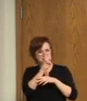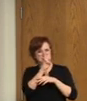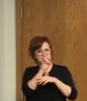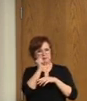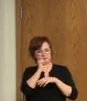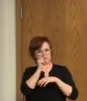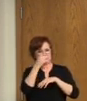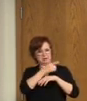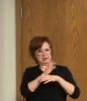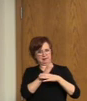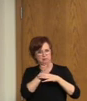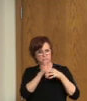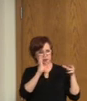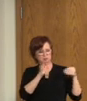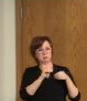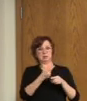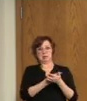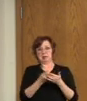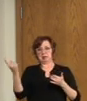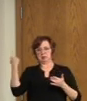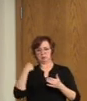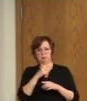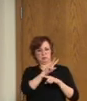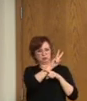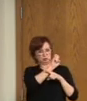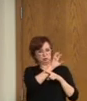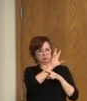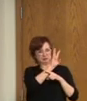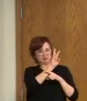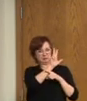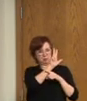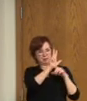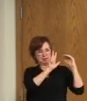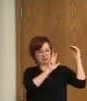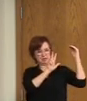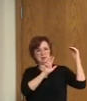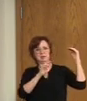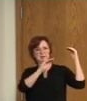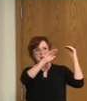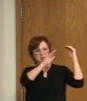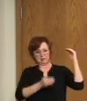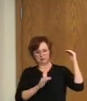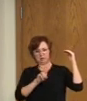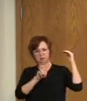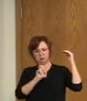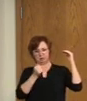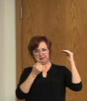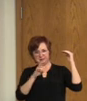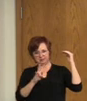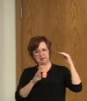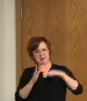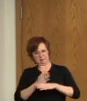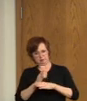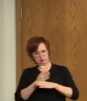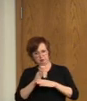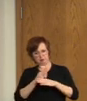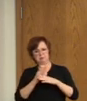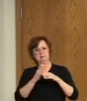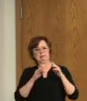263 a week ago. So what we are doing is working, but we have to keep doing it.